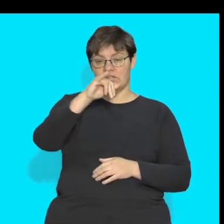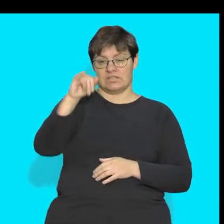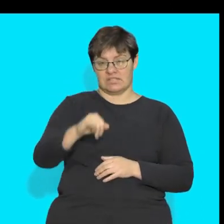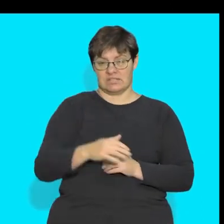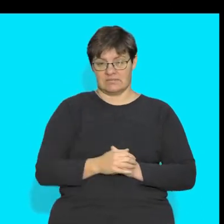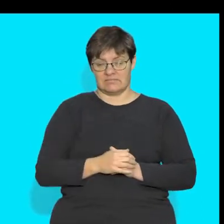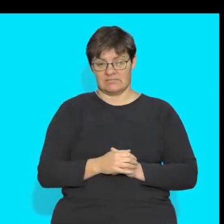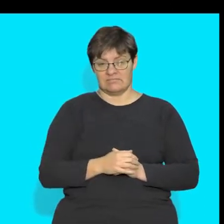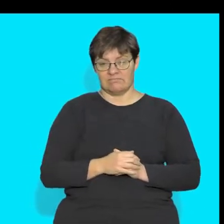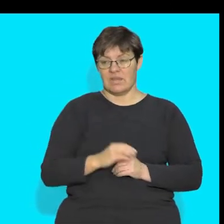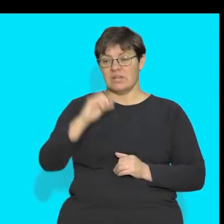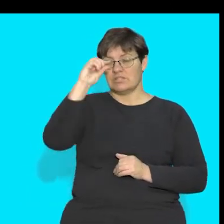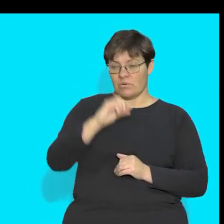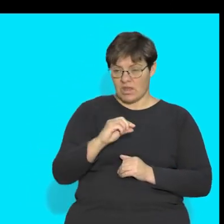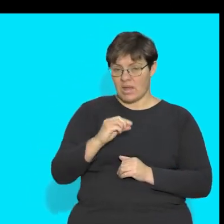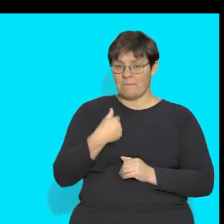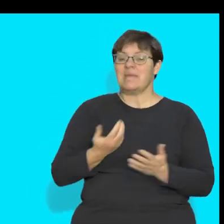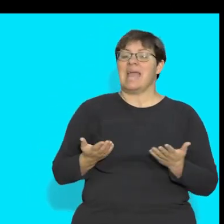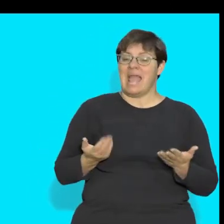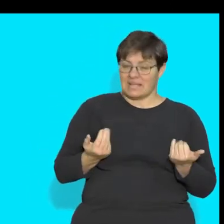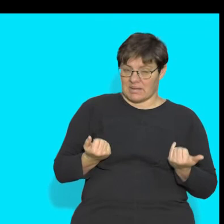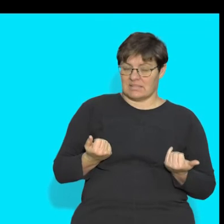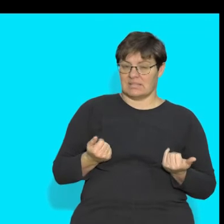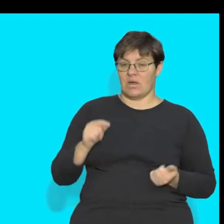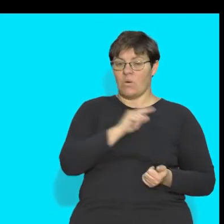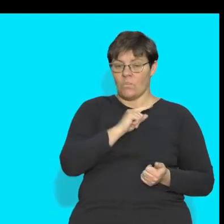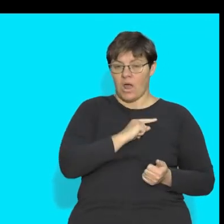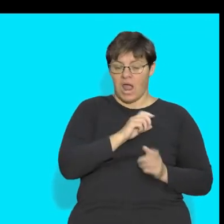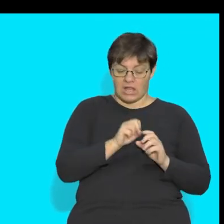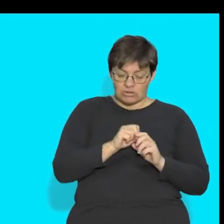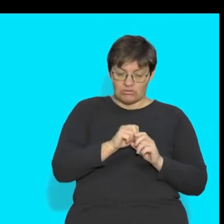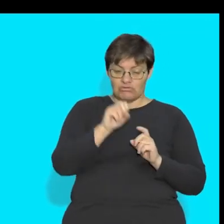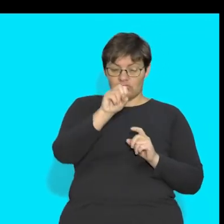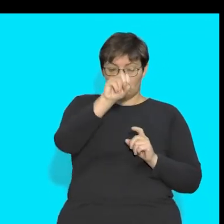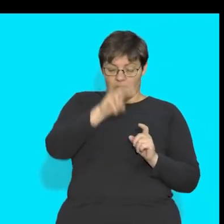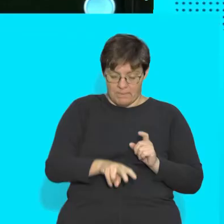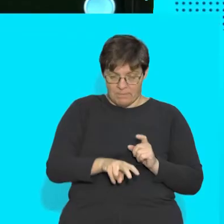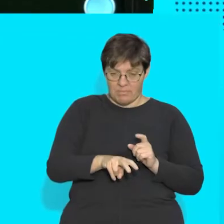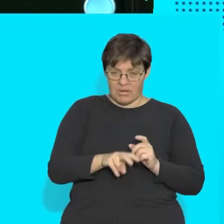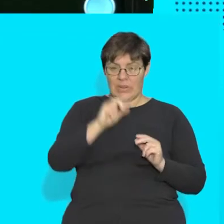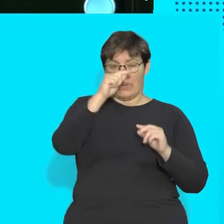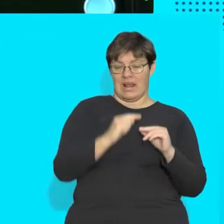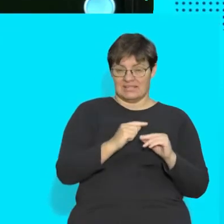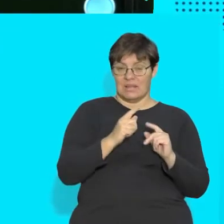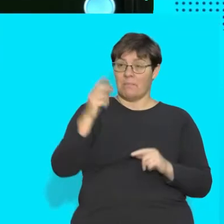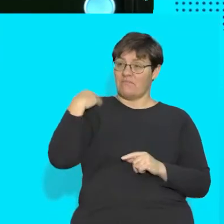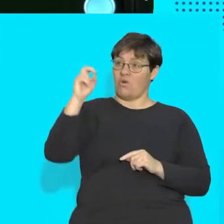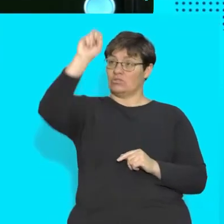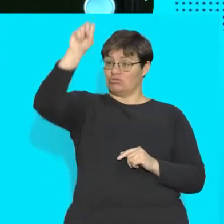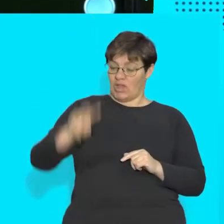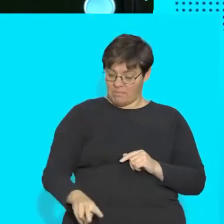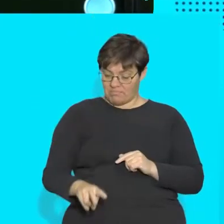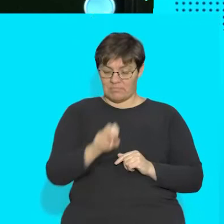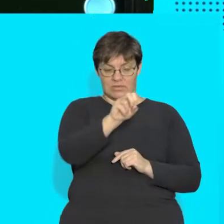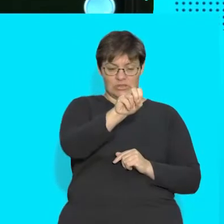And it's a smaller frequency, which is what I expected because I had a smaller energy jump, okay? You've always got to say